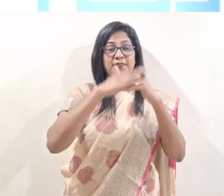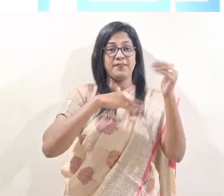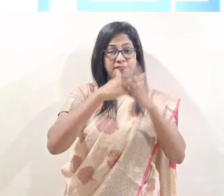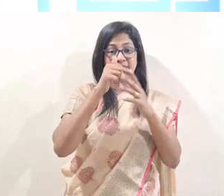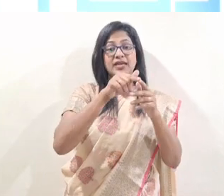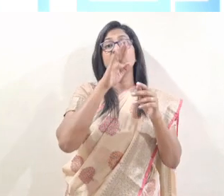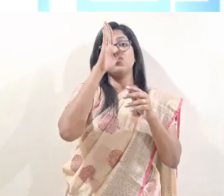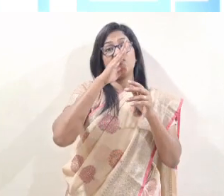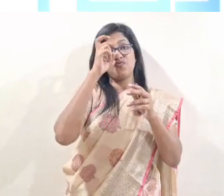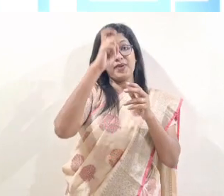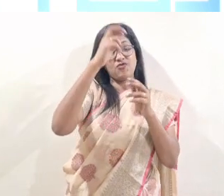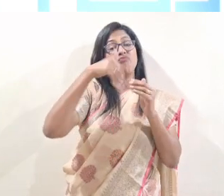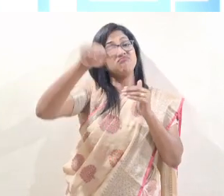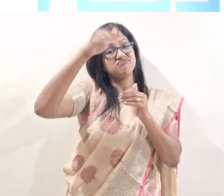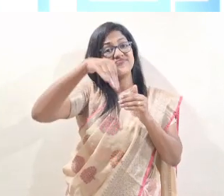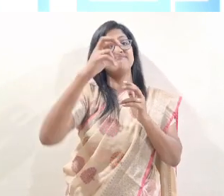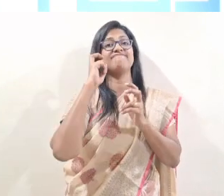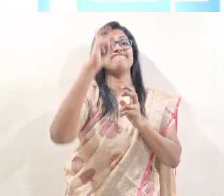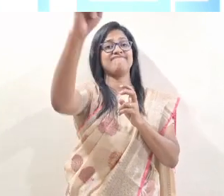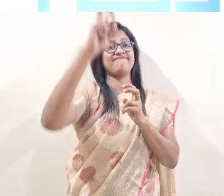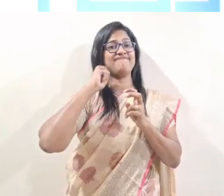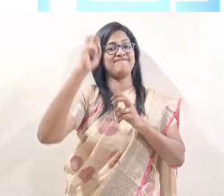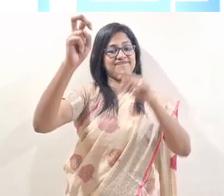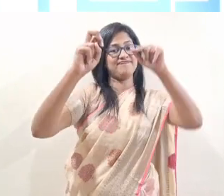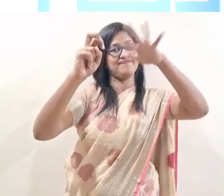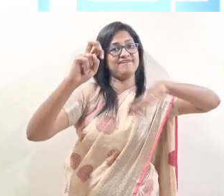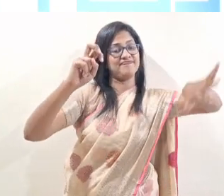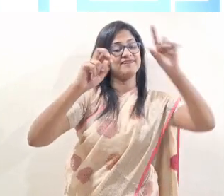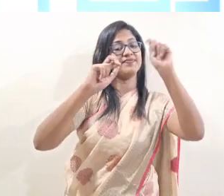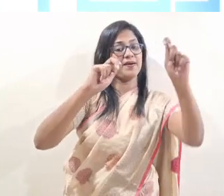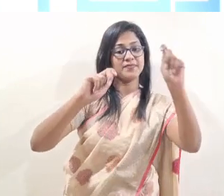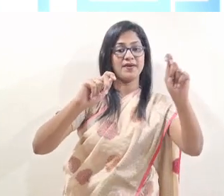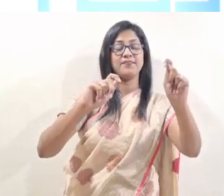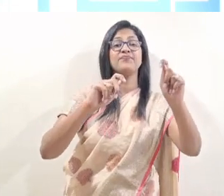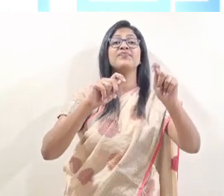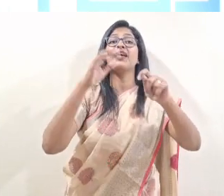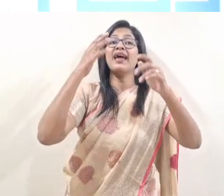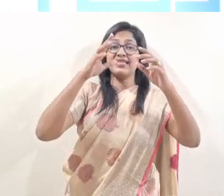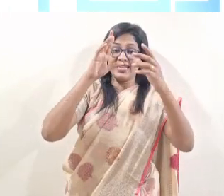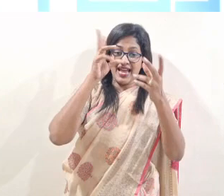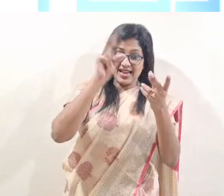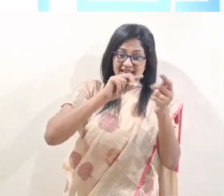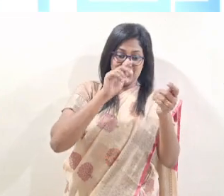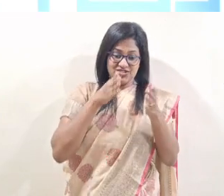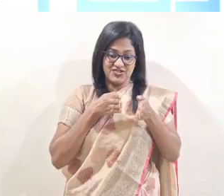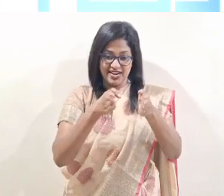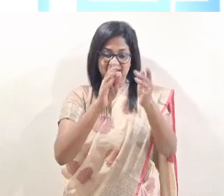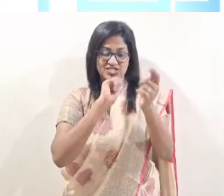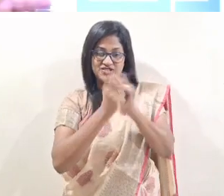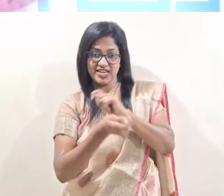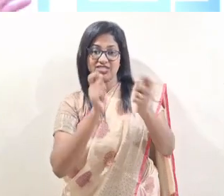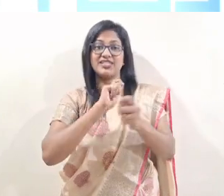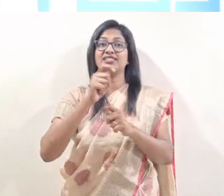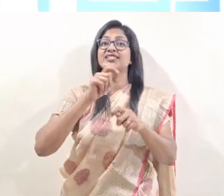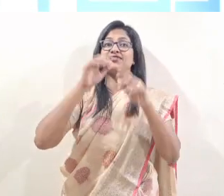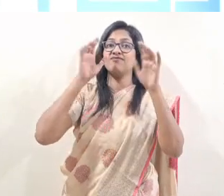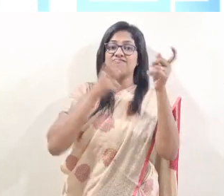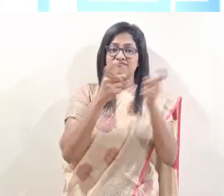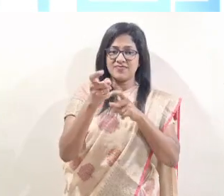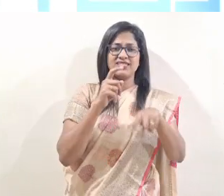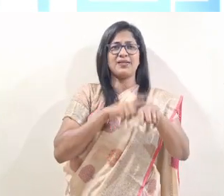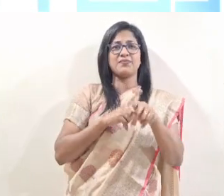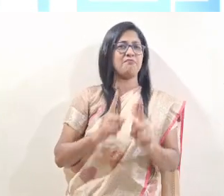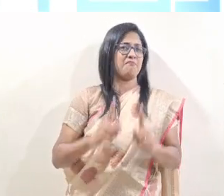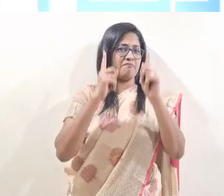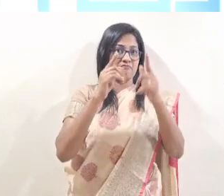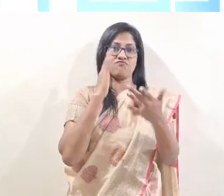was running on that line. So only during the time when we had to redo the electrification of the track, the operations were restricted